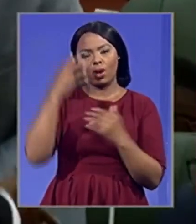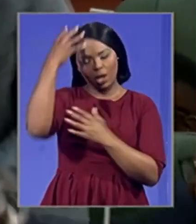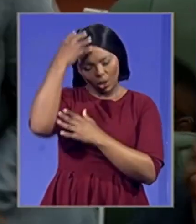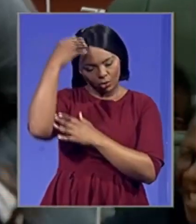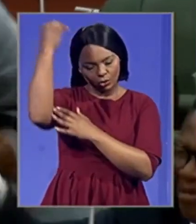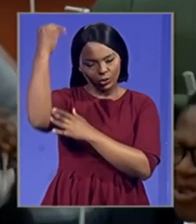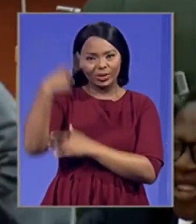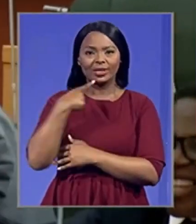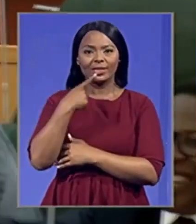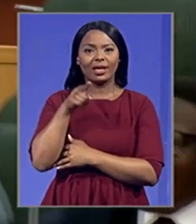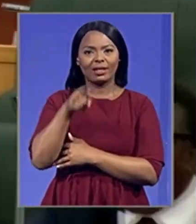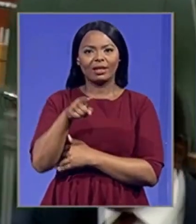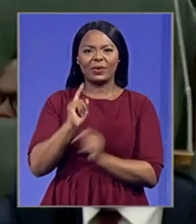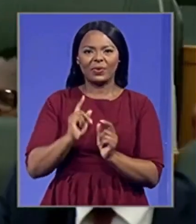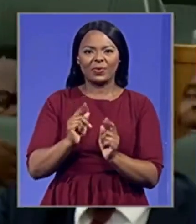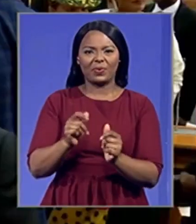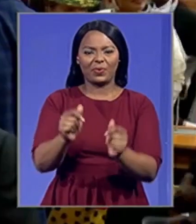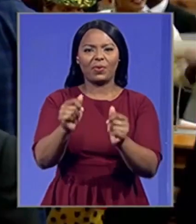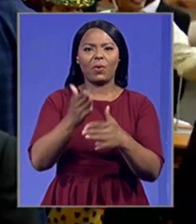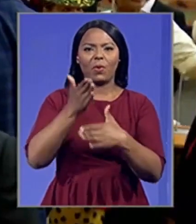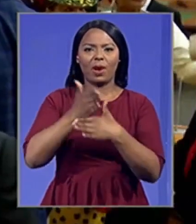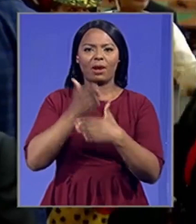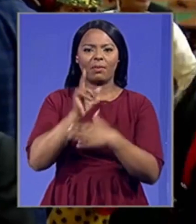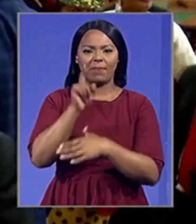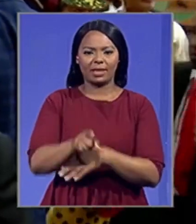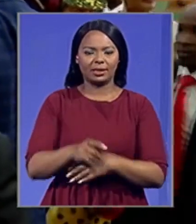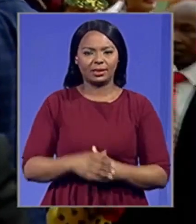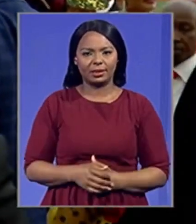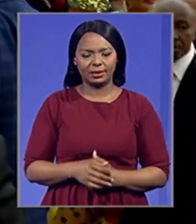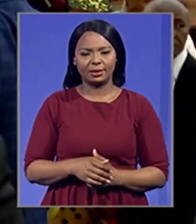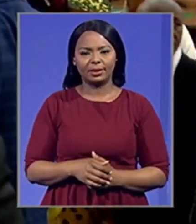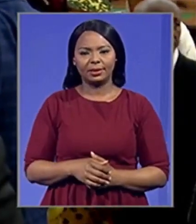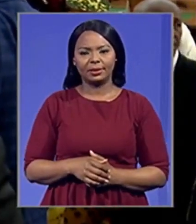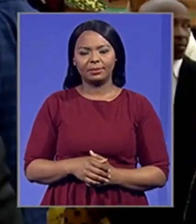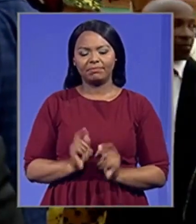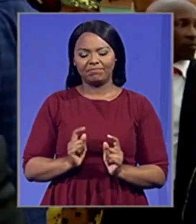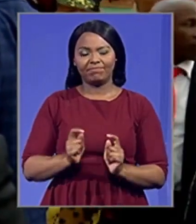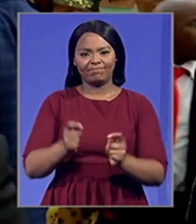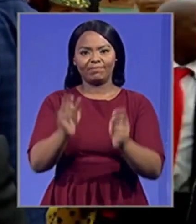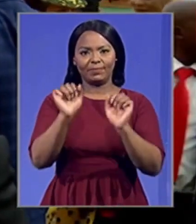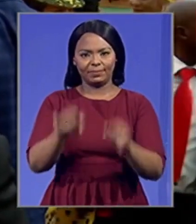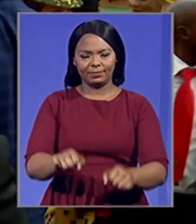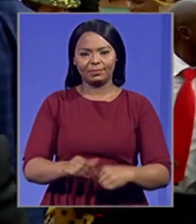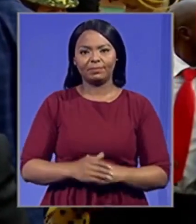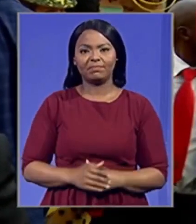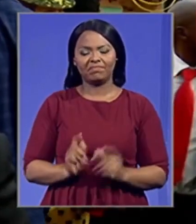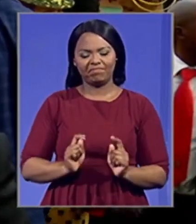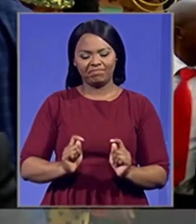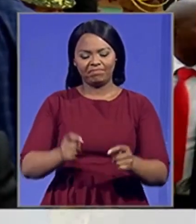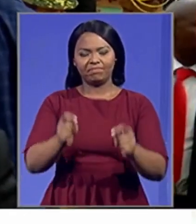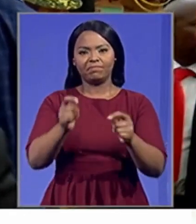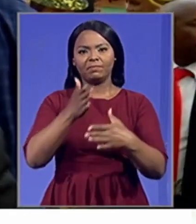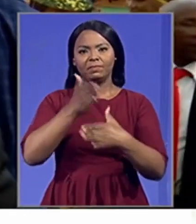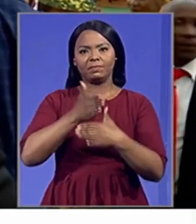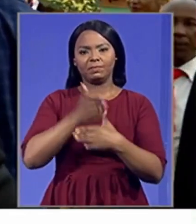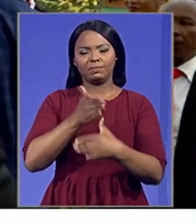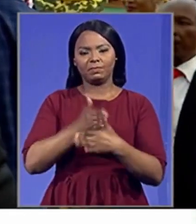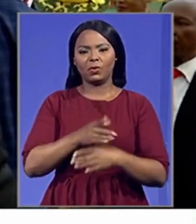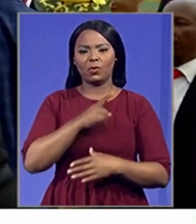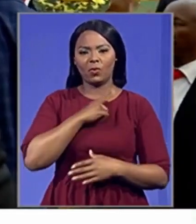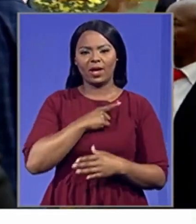hore ho potlakelwe mosebetsi. We must be seized now with passing the